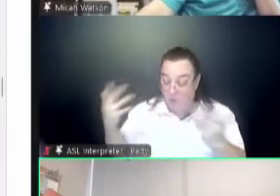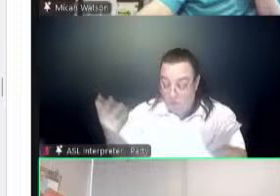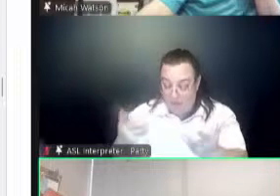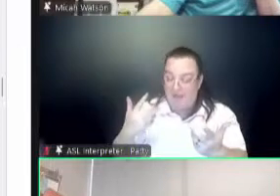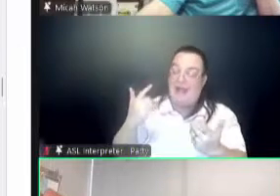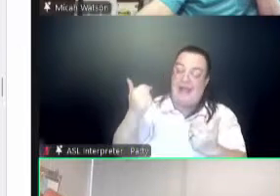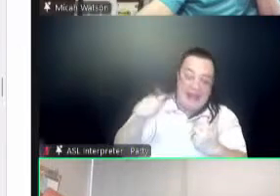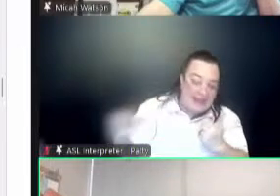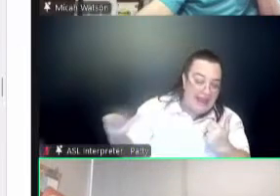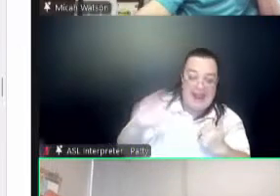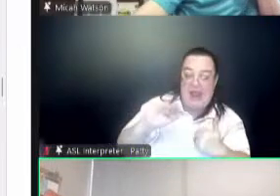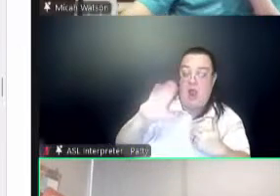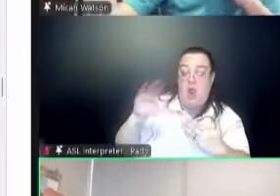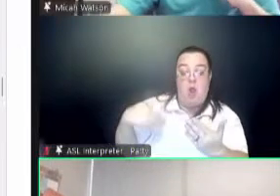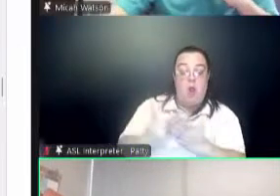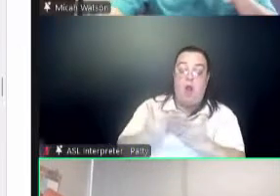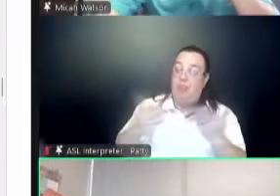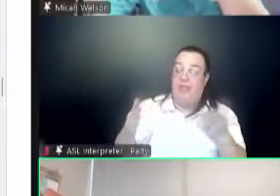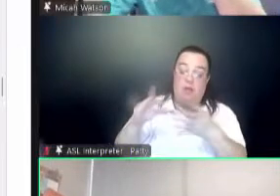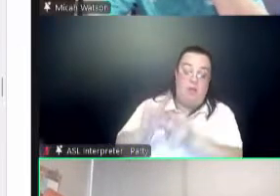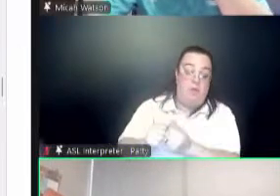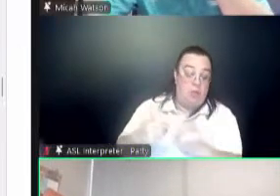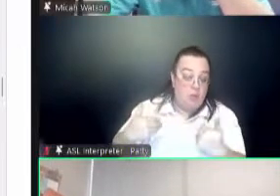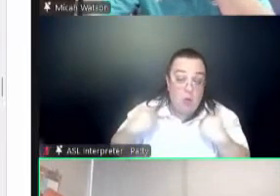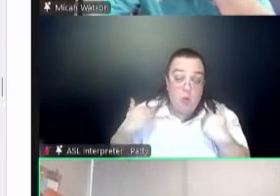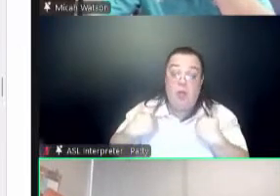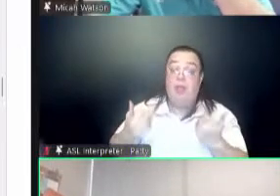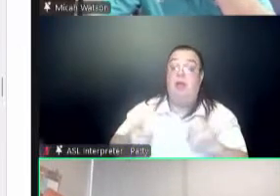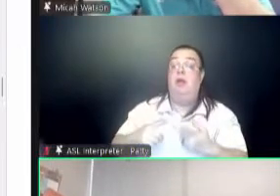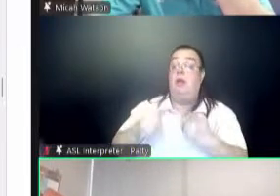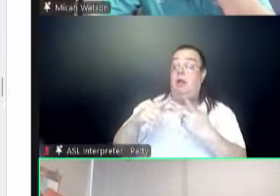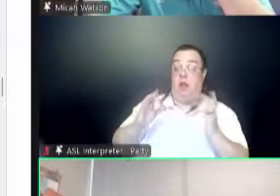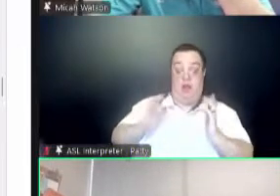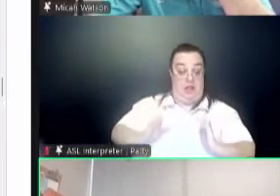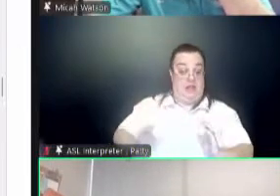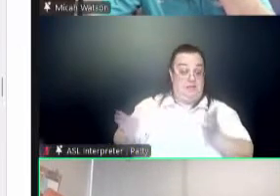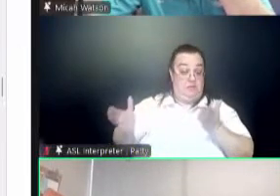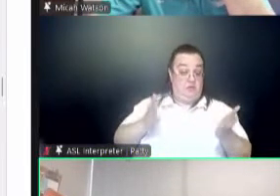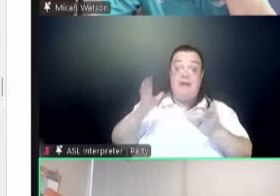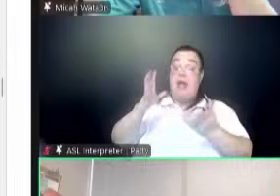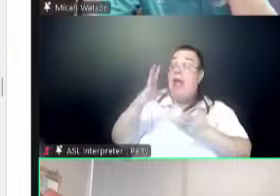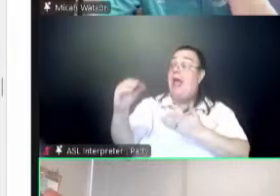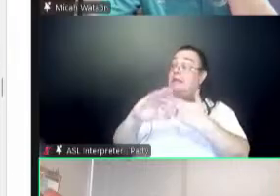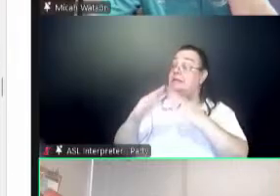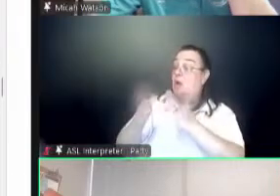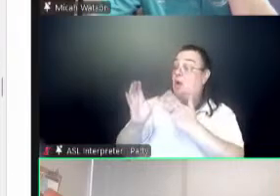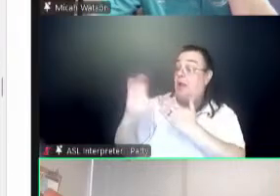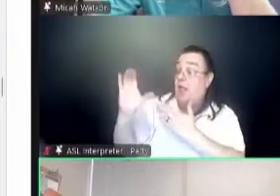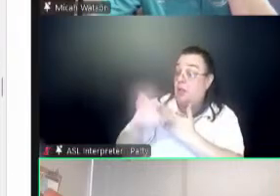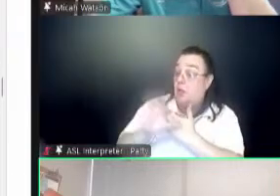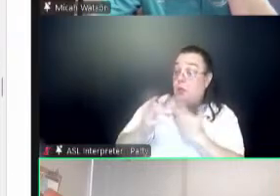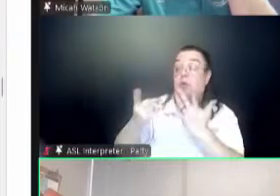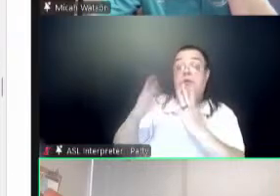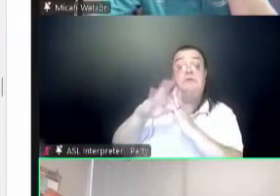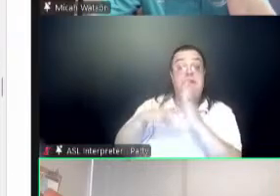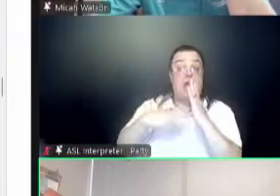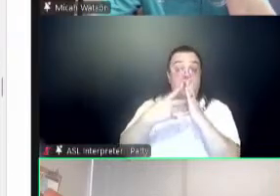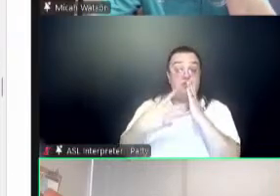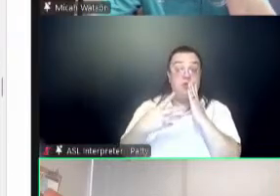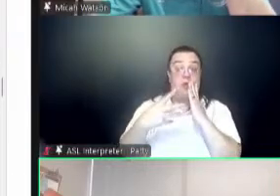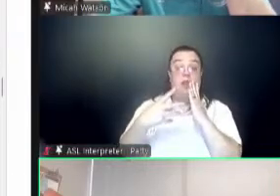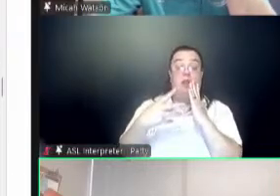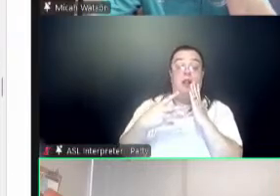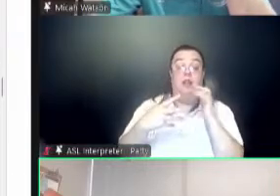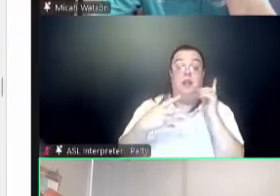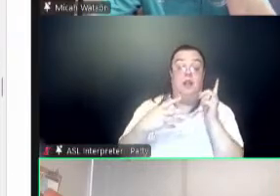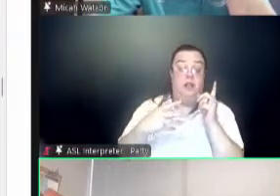things youth, customer service, and the town calendar and scheduling of the